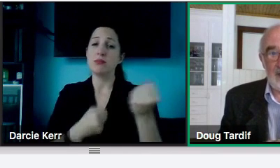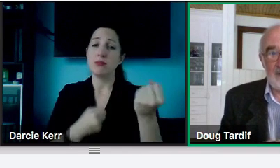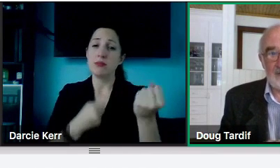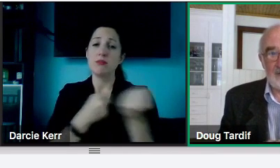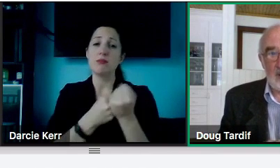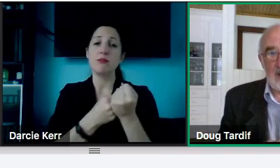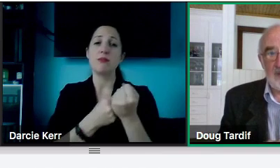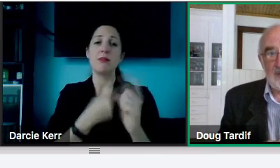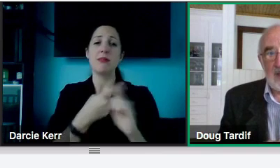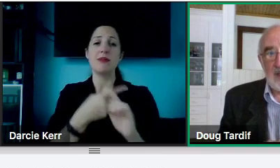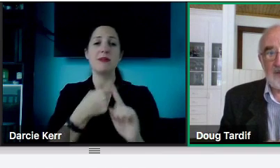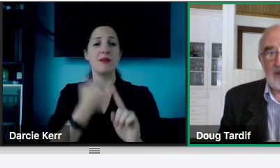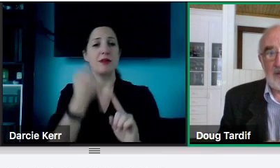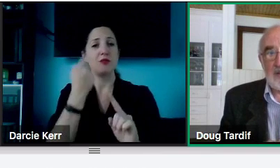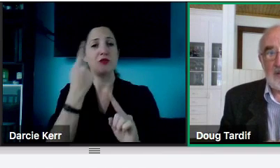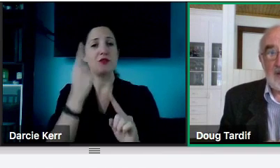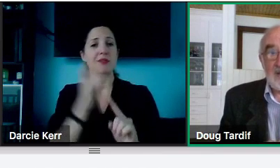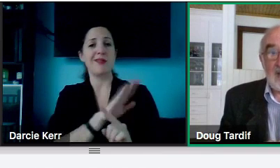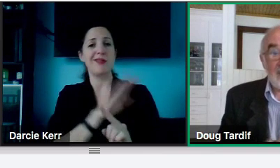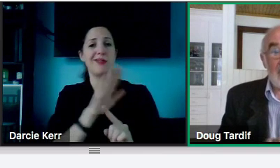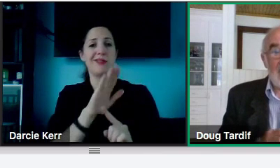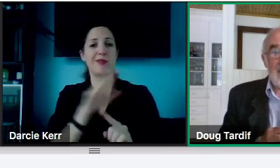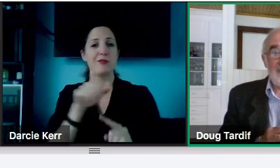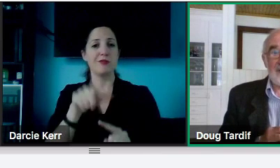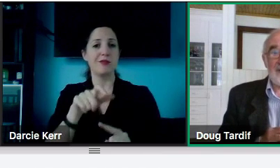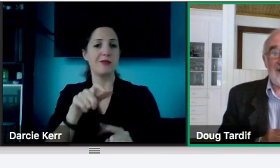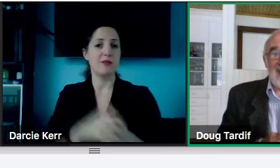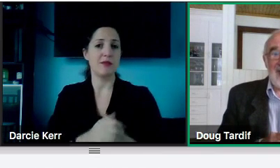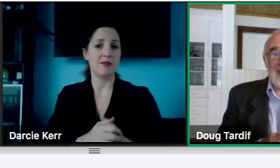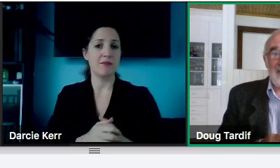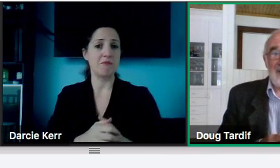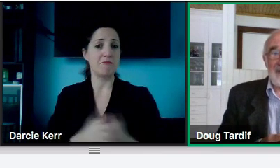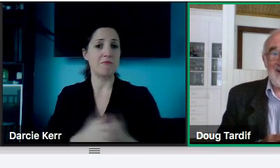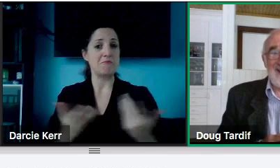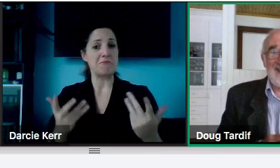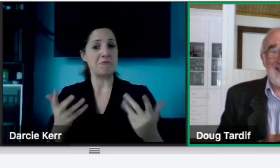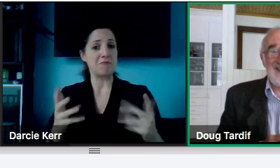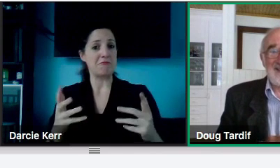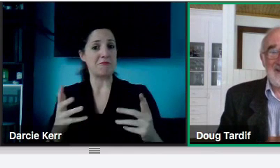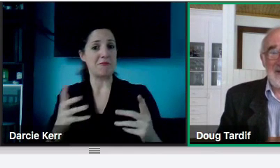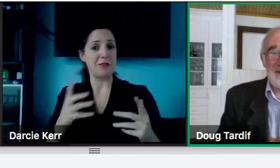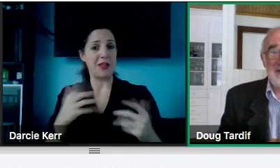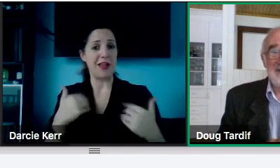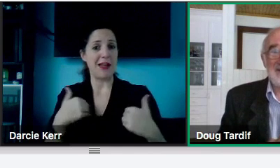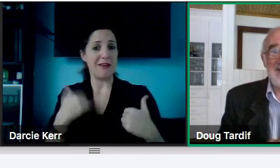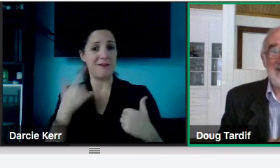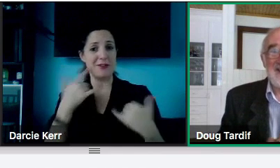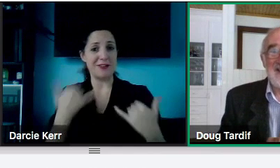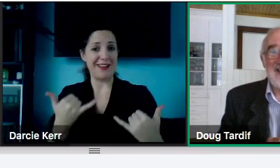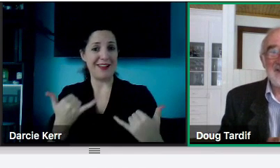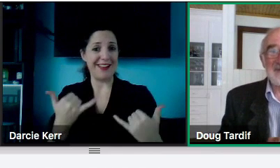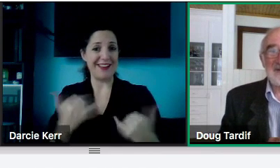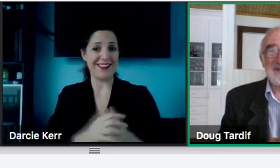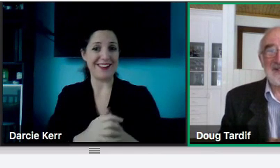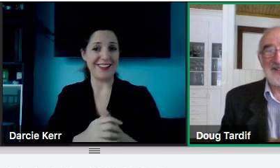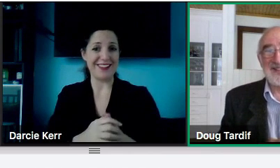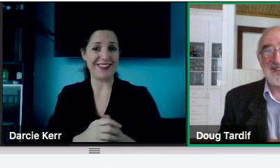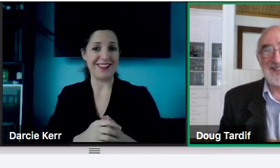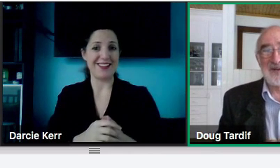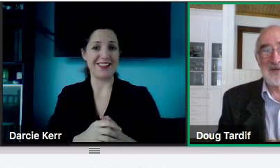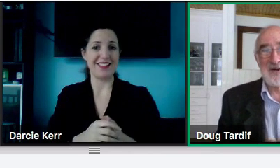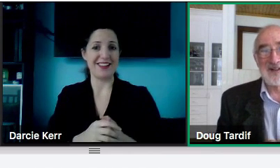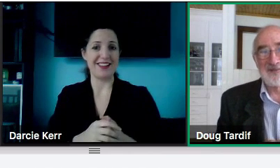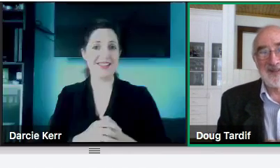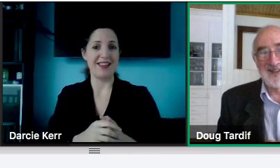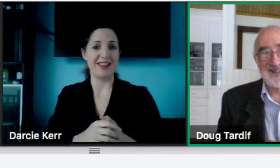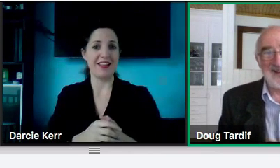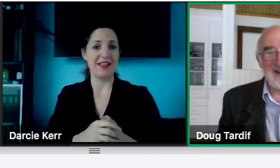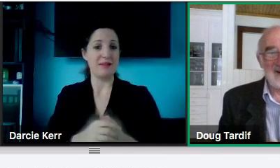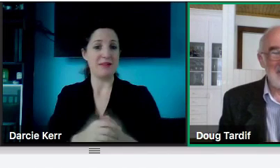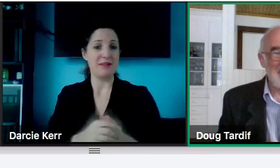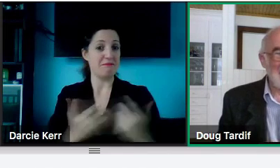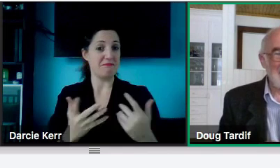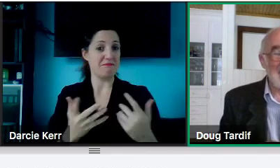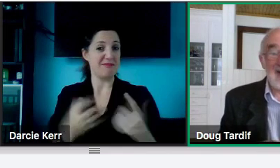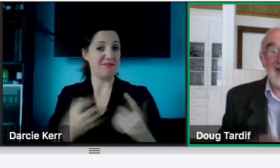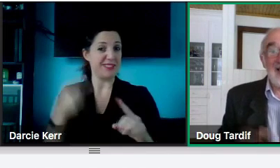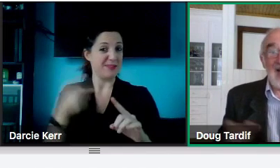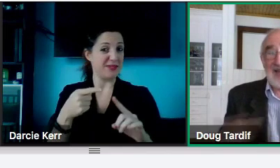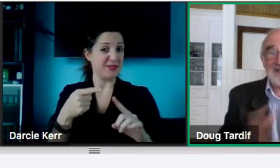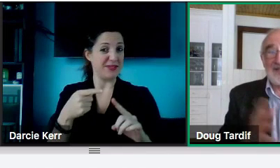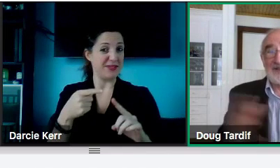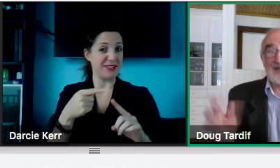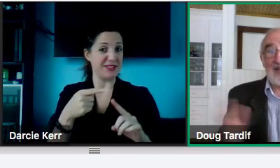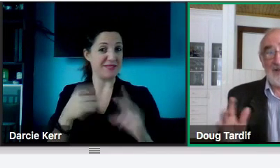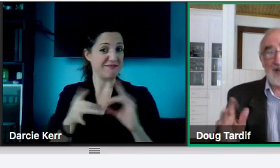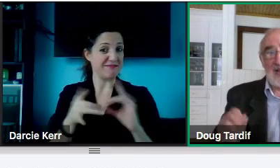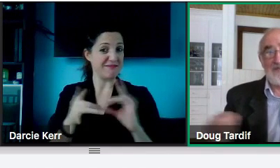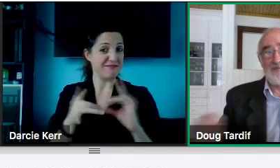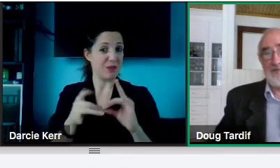of their needs as well. So that's all I have for today, Anne. I don't know if there's something specific that you wanted me to talk about, but